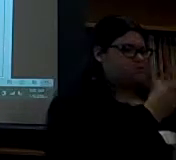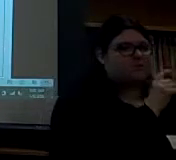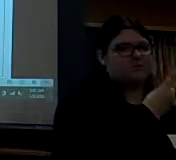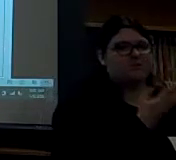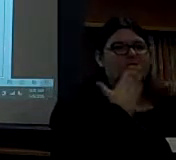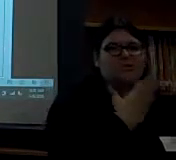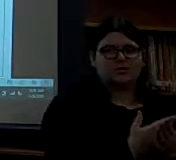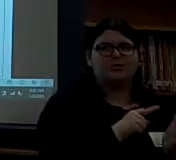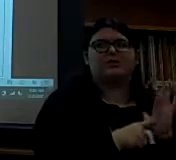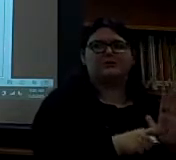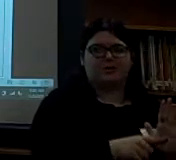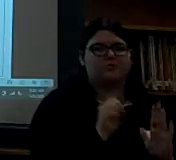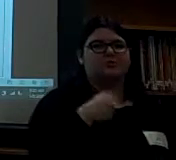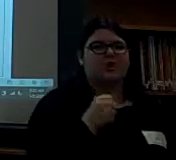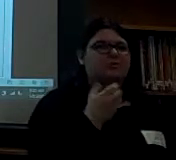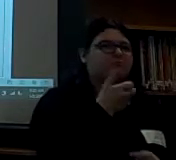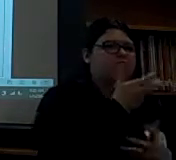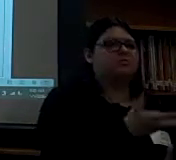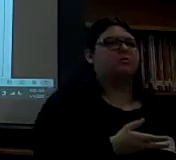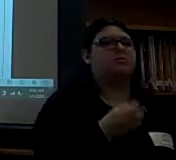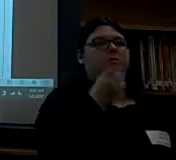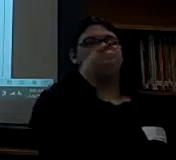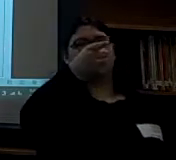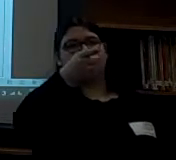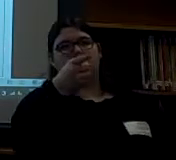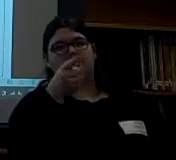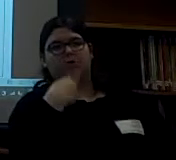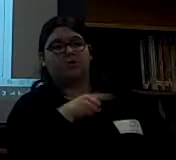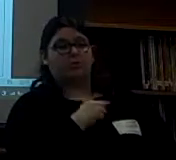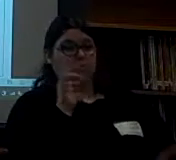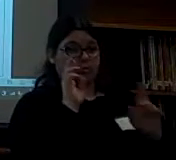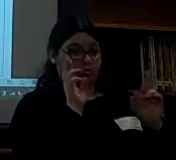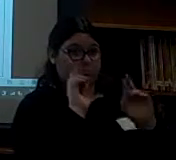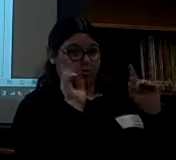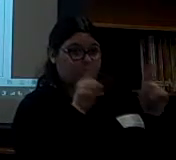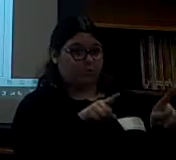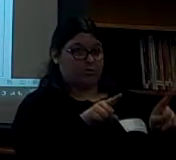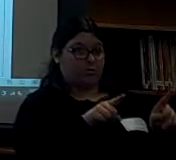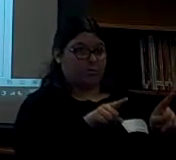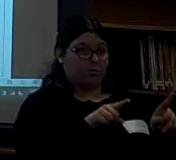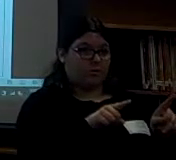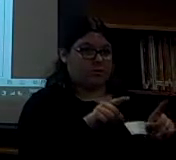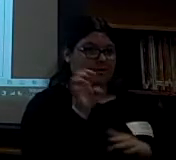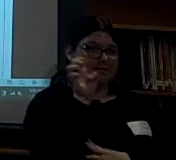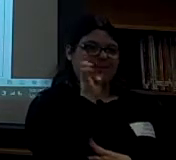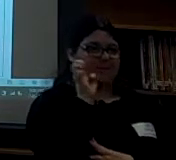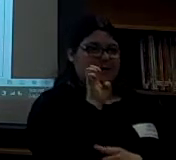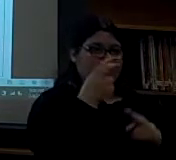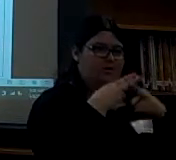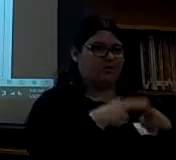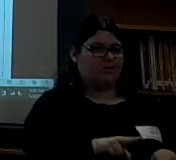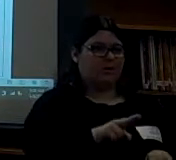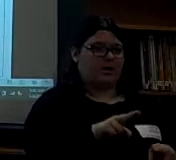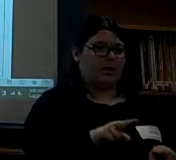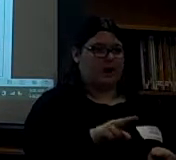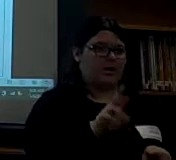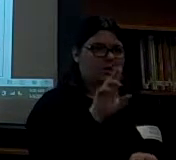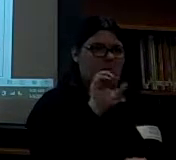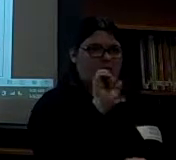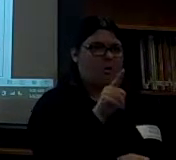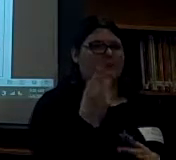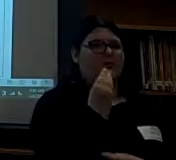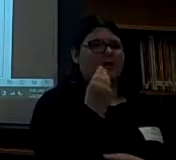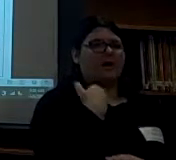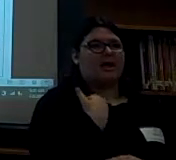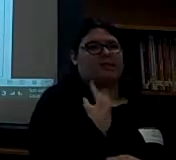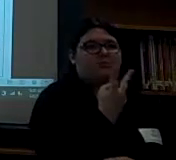Great example. Yeah, we just turn it out. Yes? So we were getting ready to go to the Easter egg roll on Monday. And I have